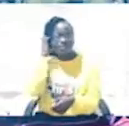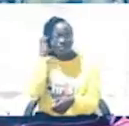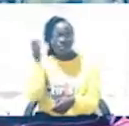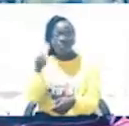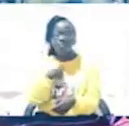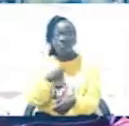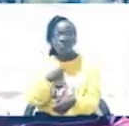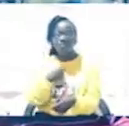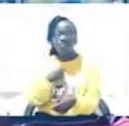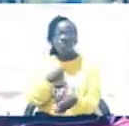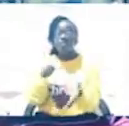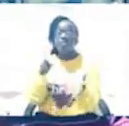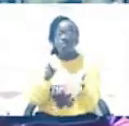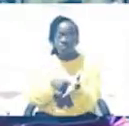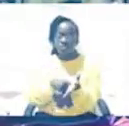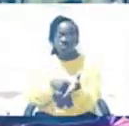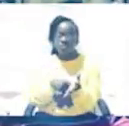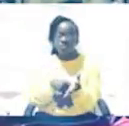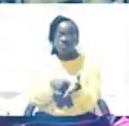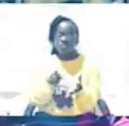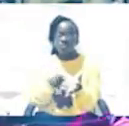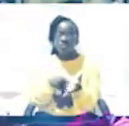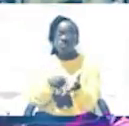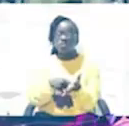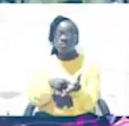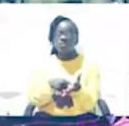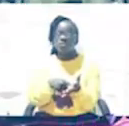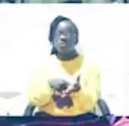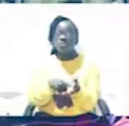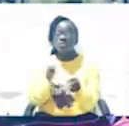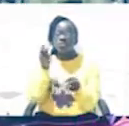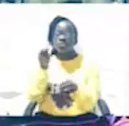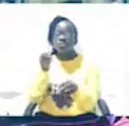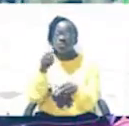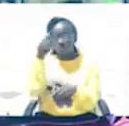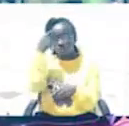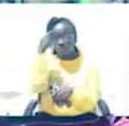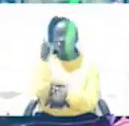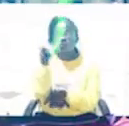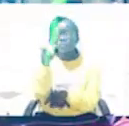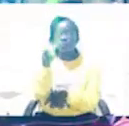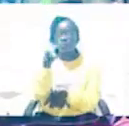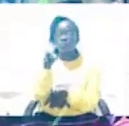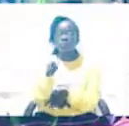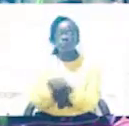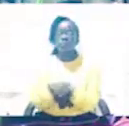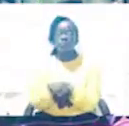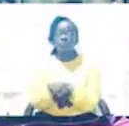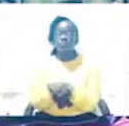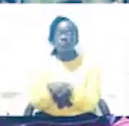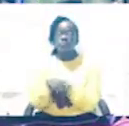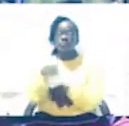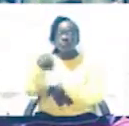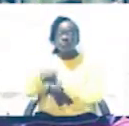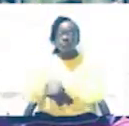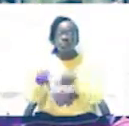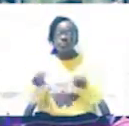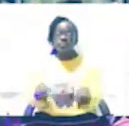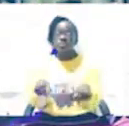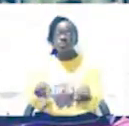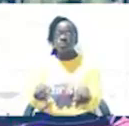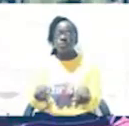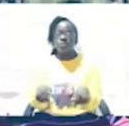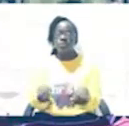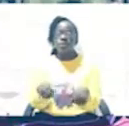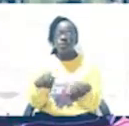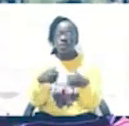this sending is for you as well. Way a come out. Tonight, Enyumrei, I have been asked to come and tell you